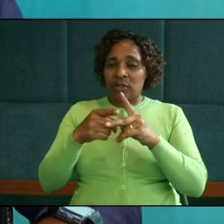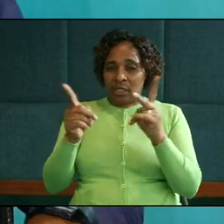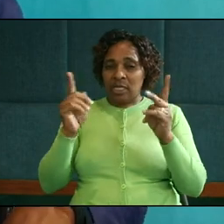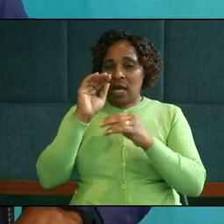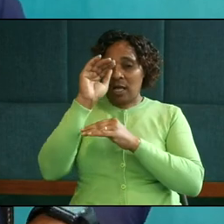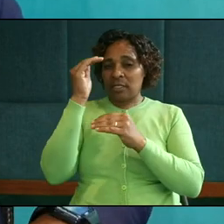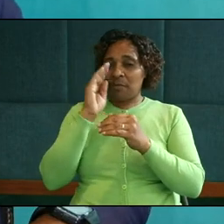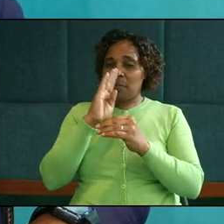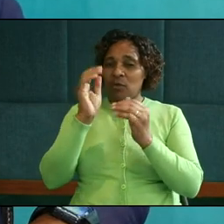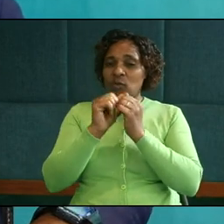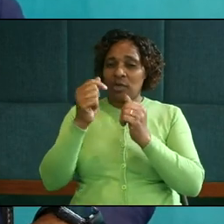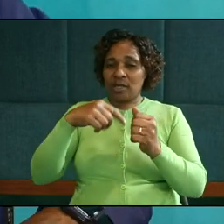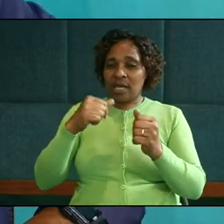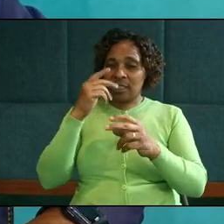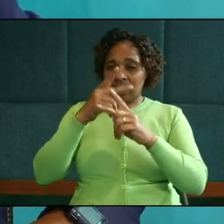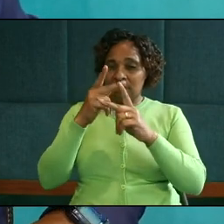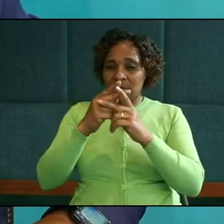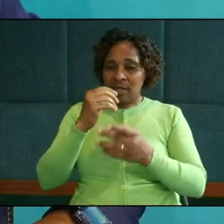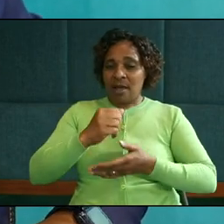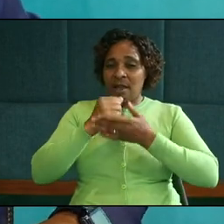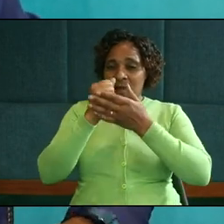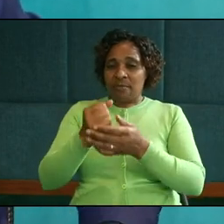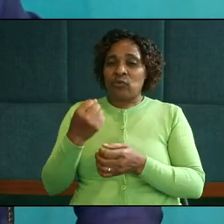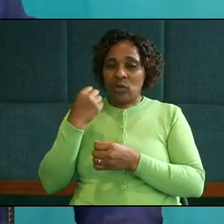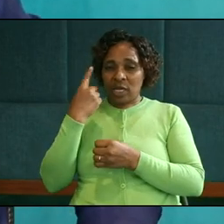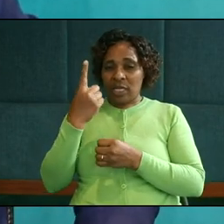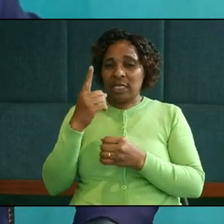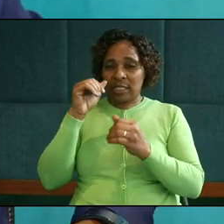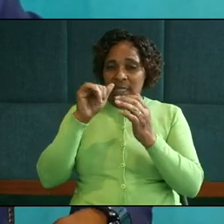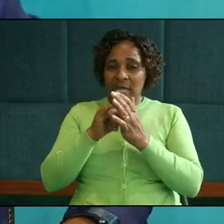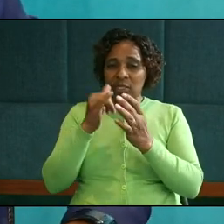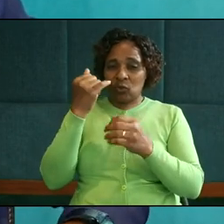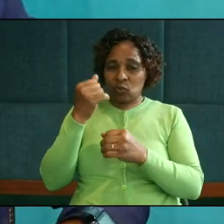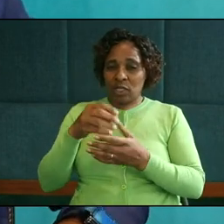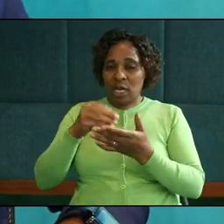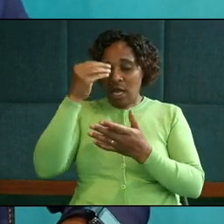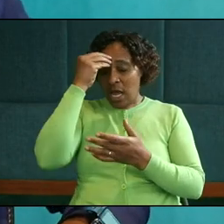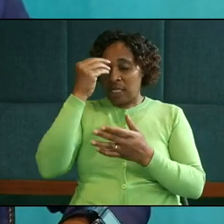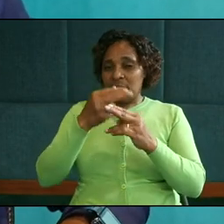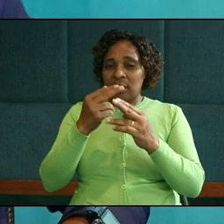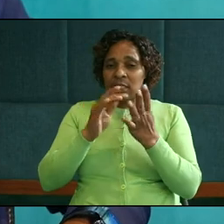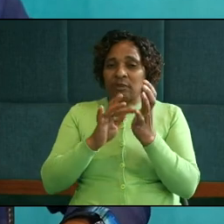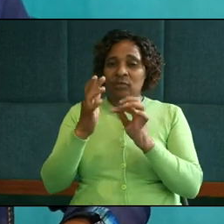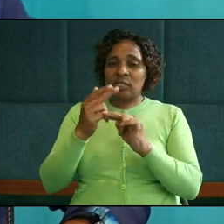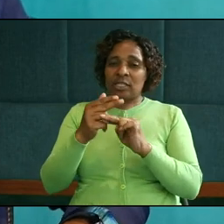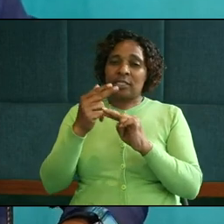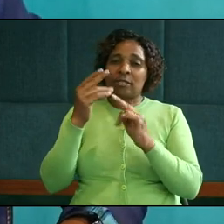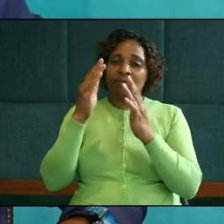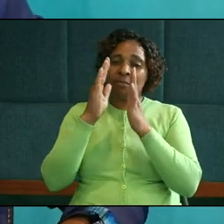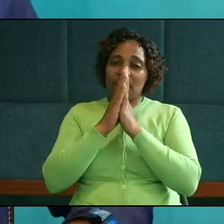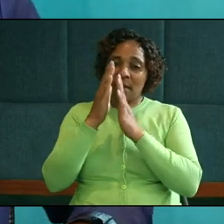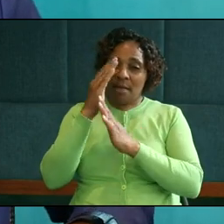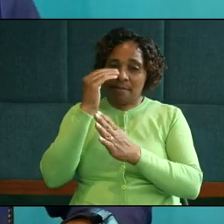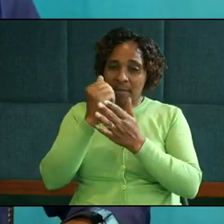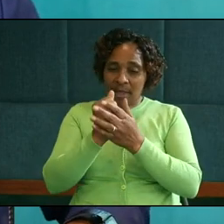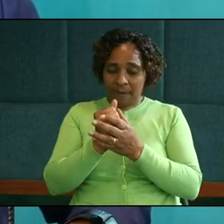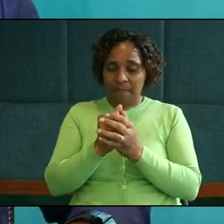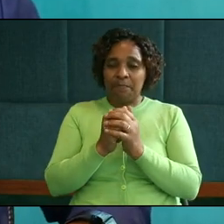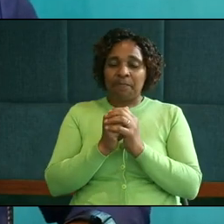that you may be with us, keep us, and help us to understand that we learn. In Jesus' name I pray. Amen. Amen.